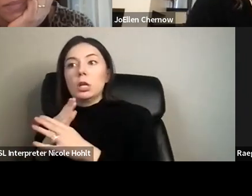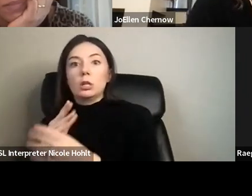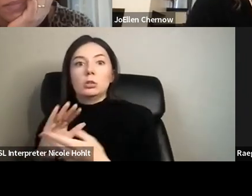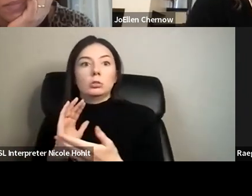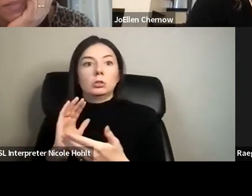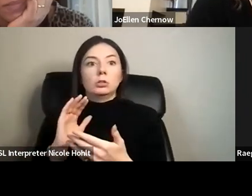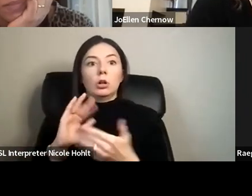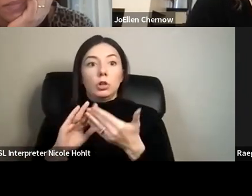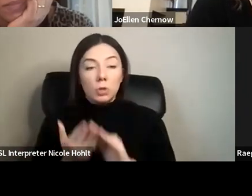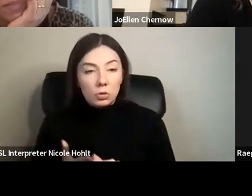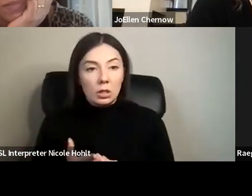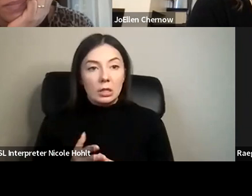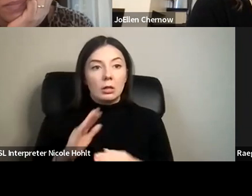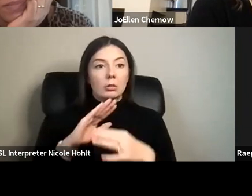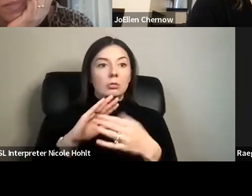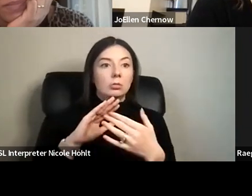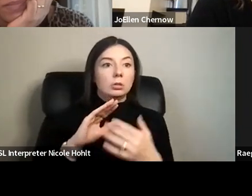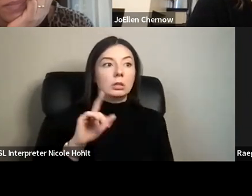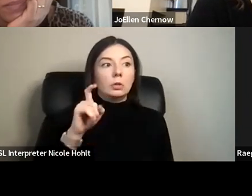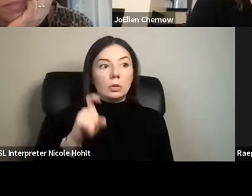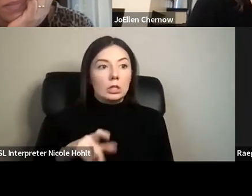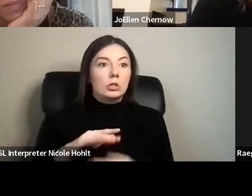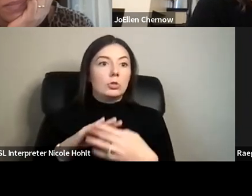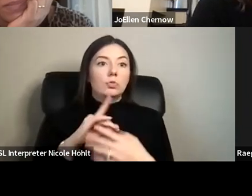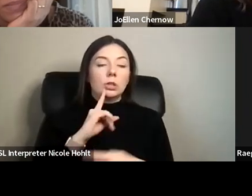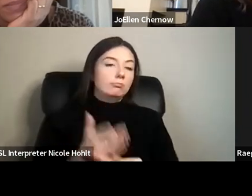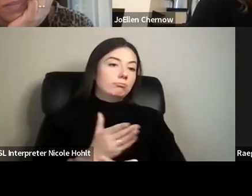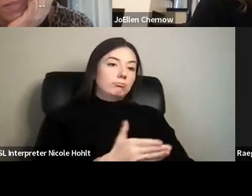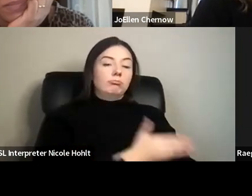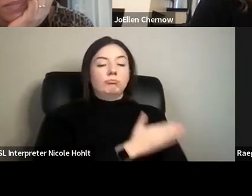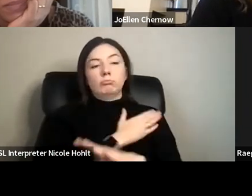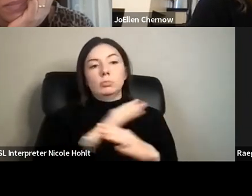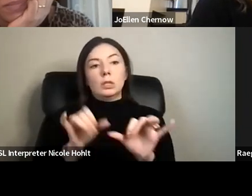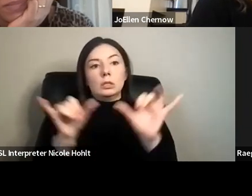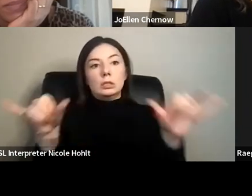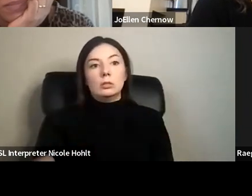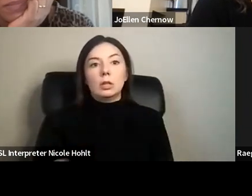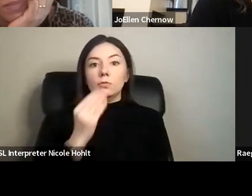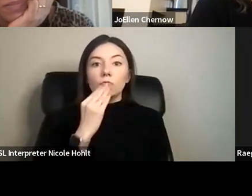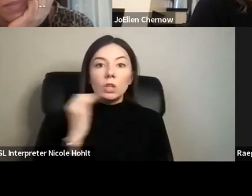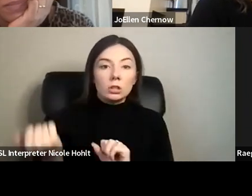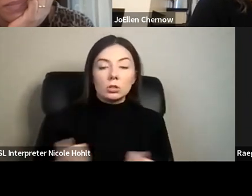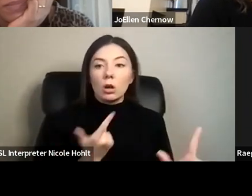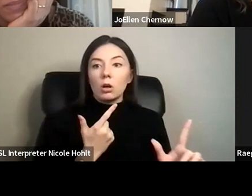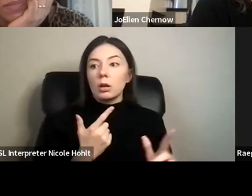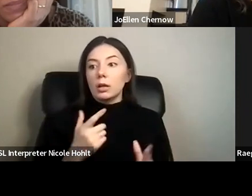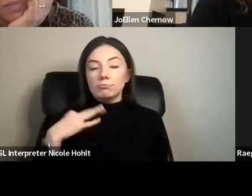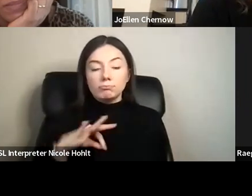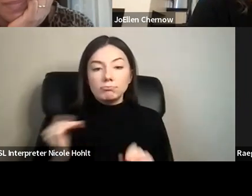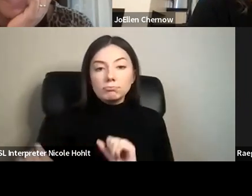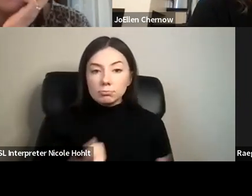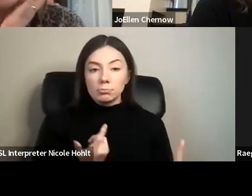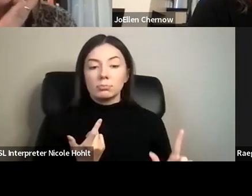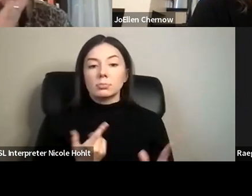protecting a system that feeds us all and can benefit us all. So I'm very hopeful for, you